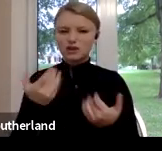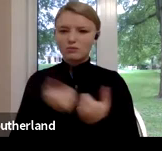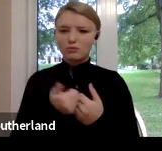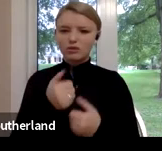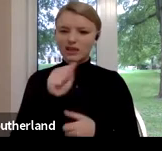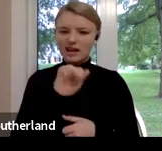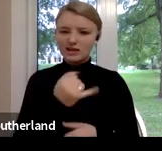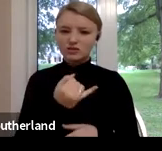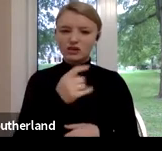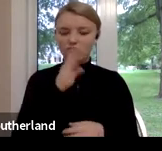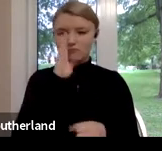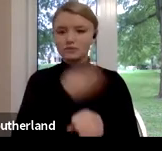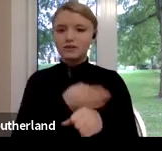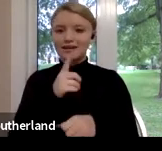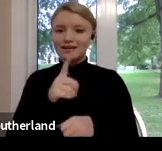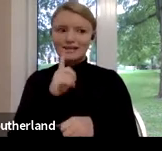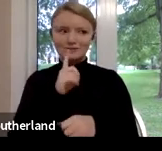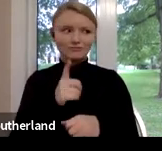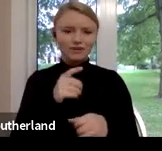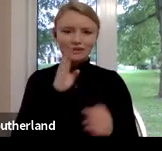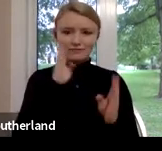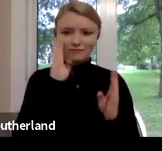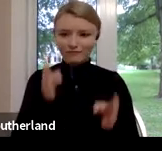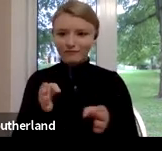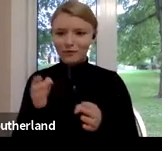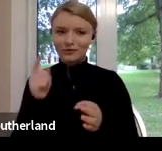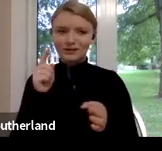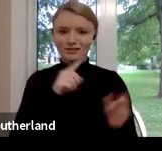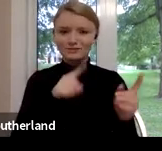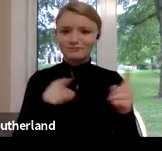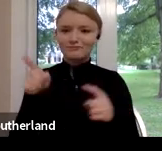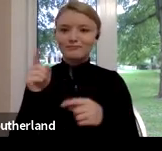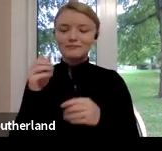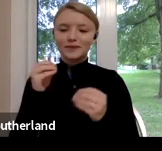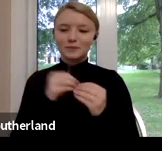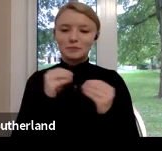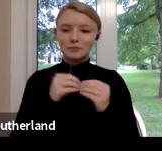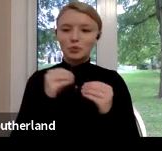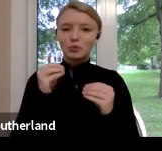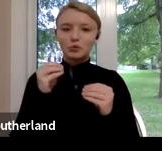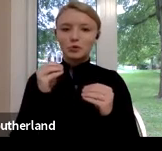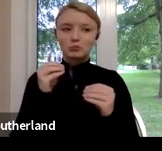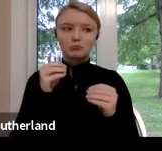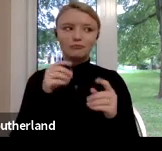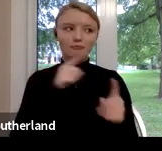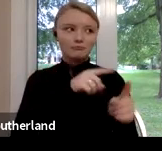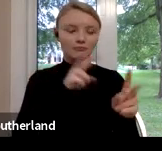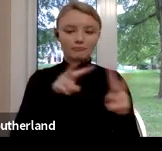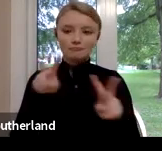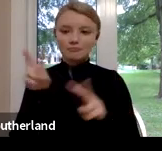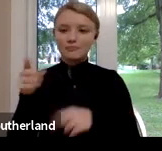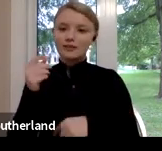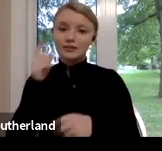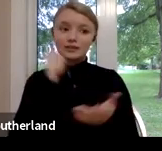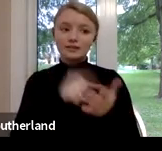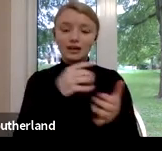he's really after it. He's really focused and just, you know, more on point. And like, he could tell he was playing better. And I was like,